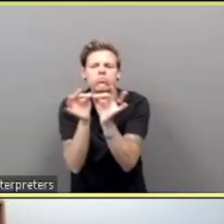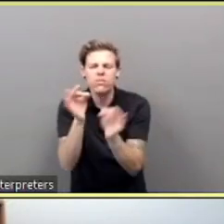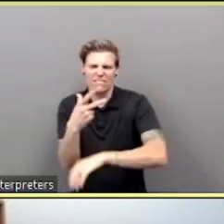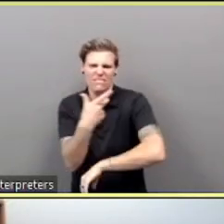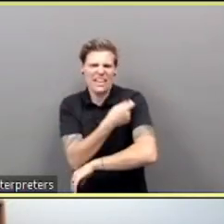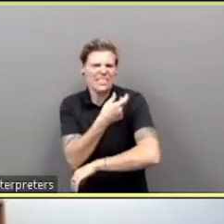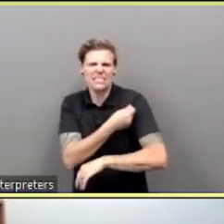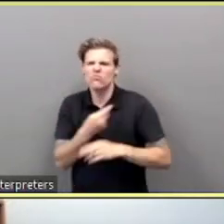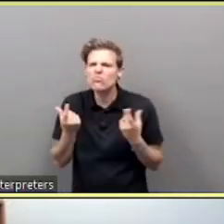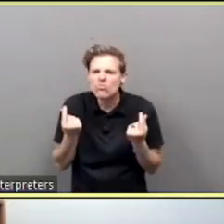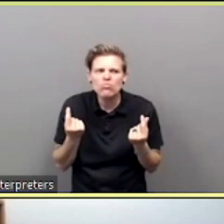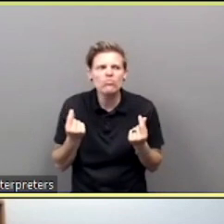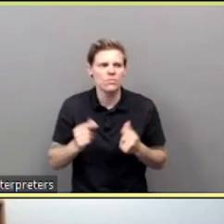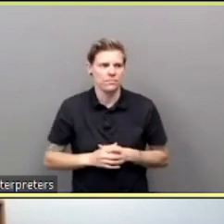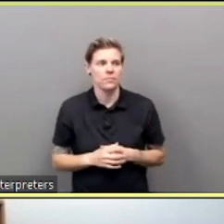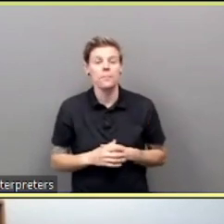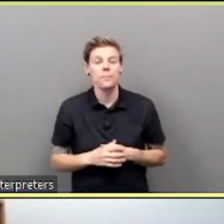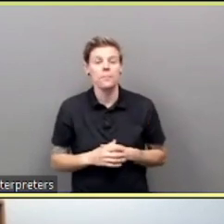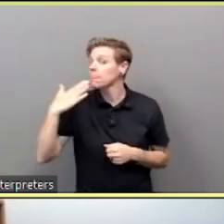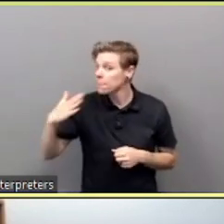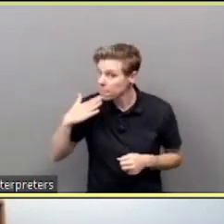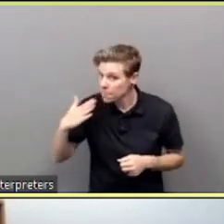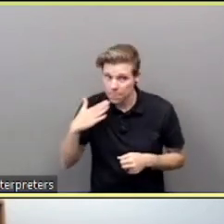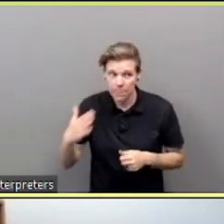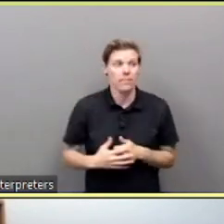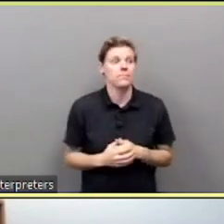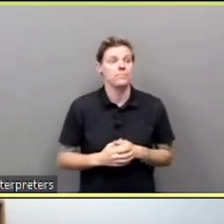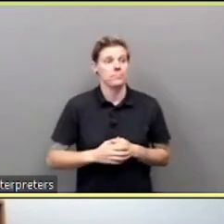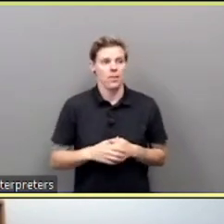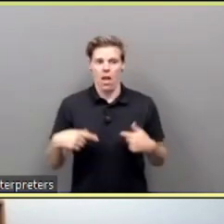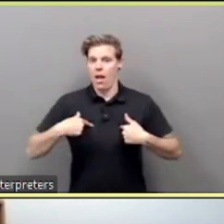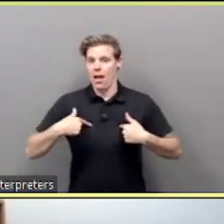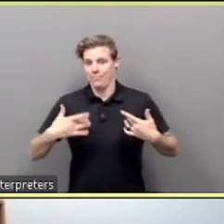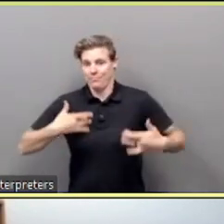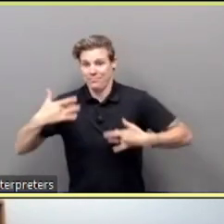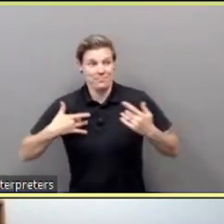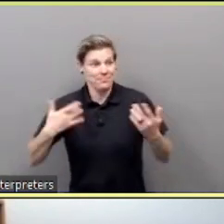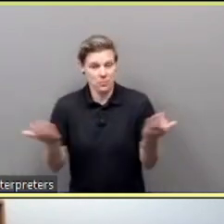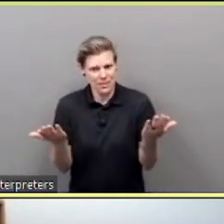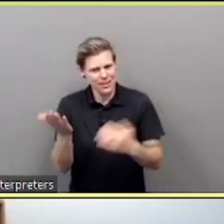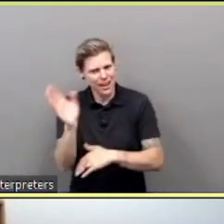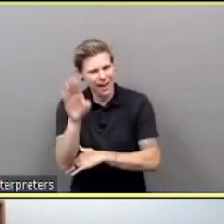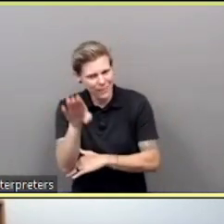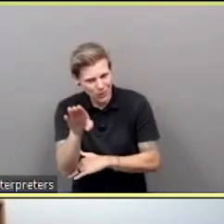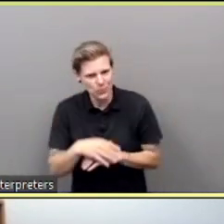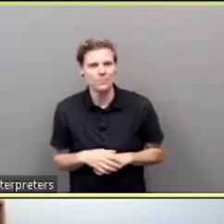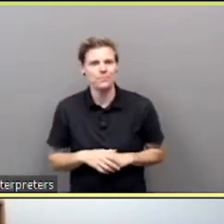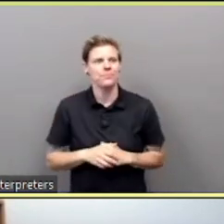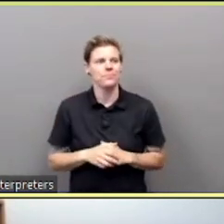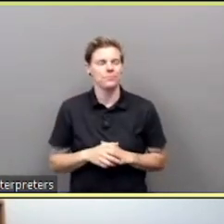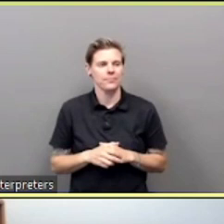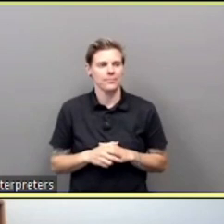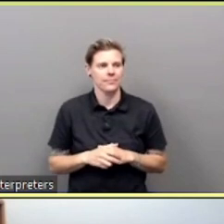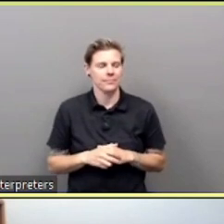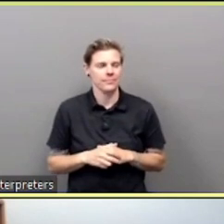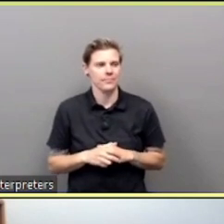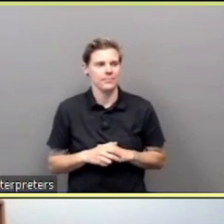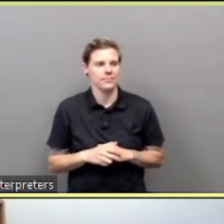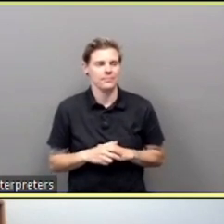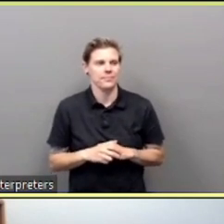Thank you, Secretary Scrace, and it's my pleasure to be here this afternoon. I have the pleasure